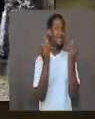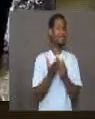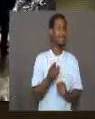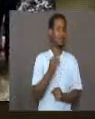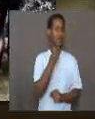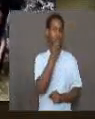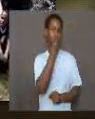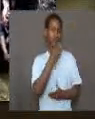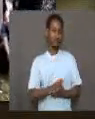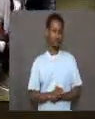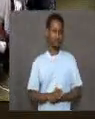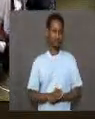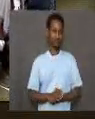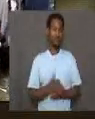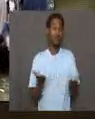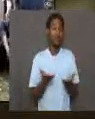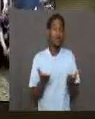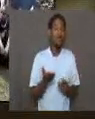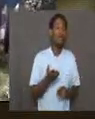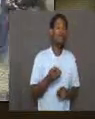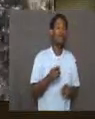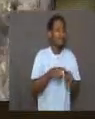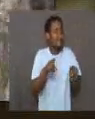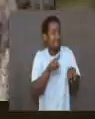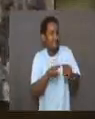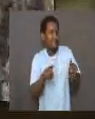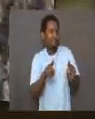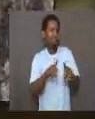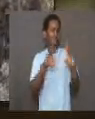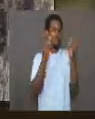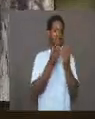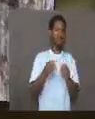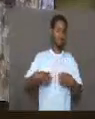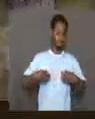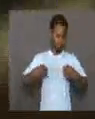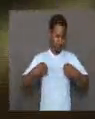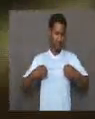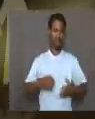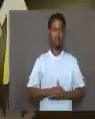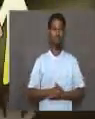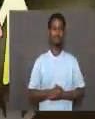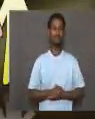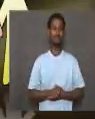food and wear various types of clothing.